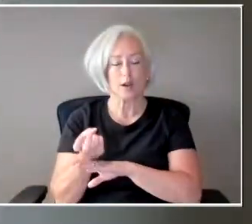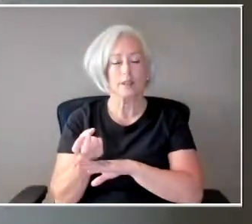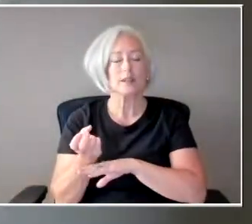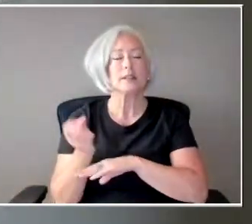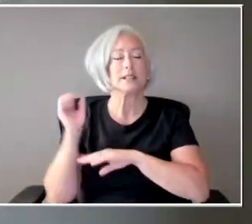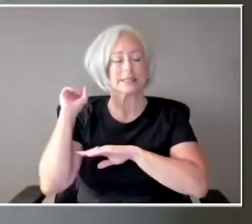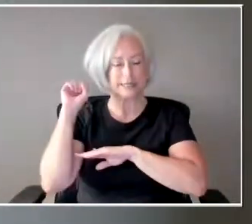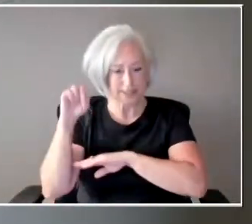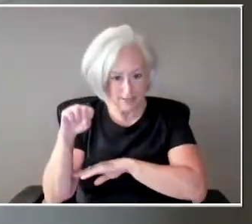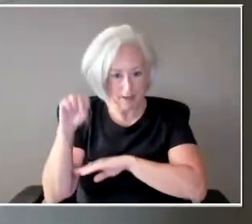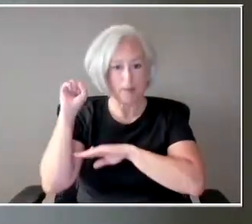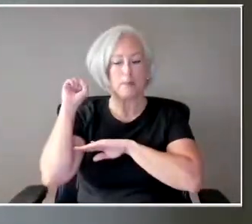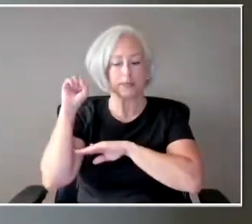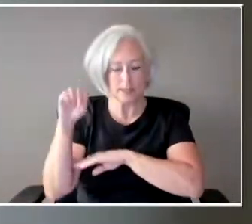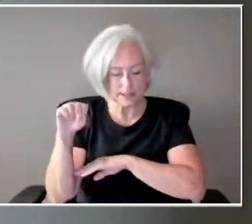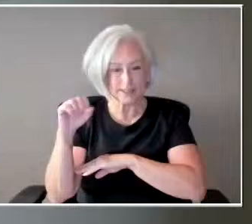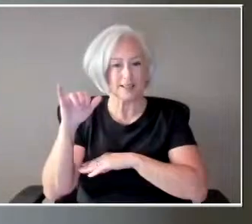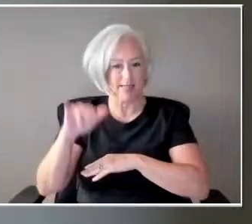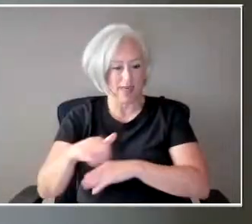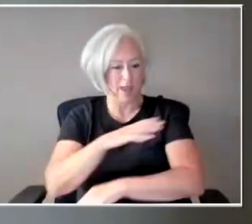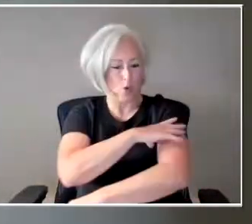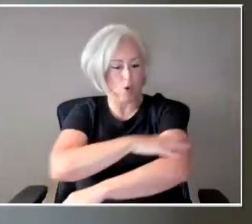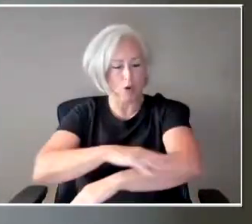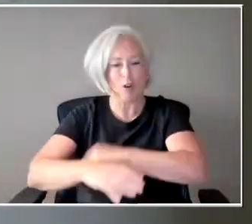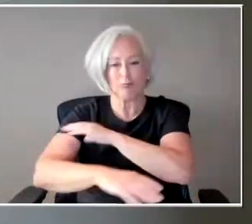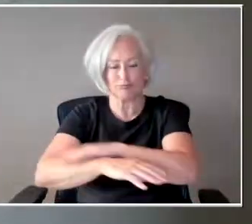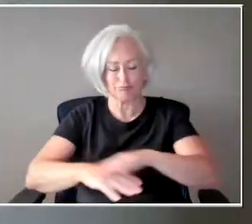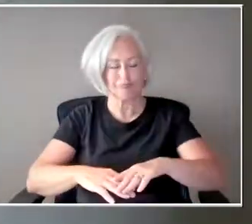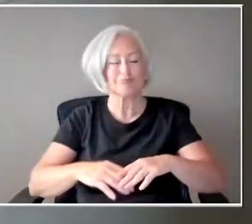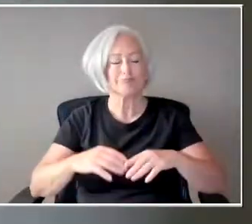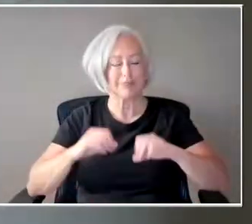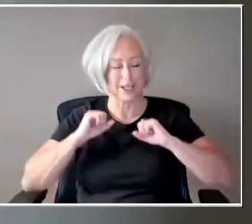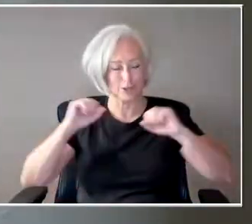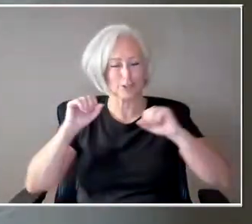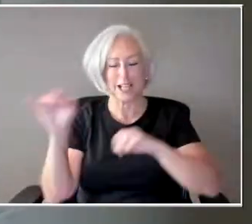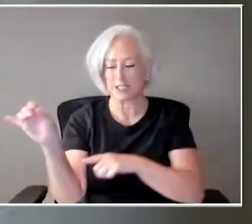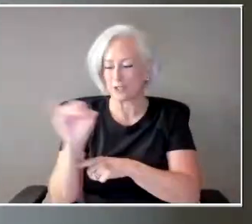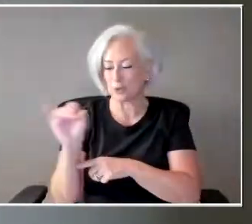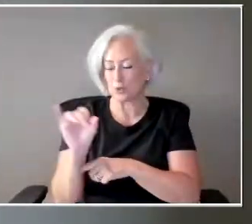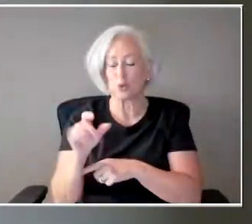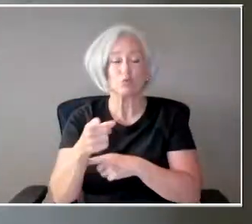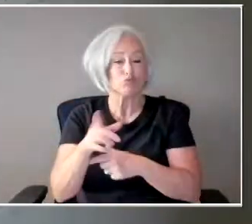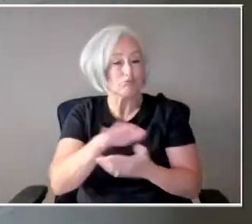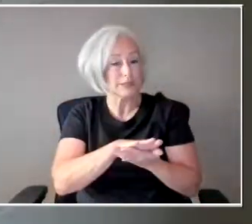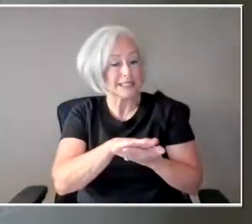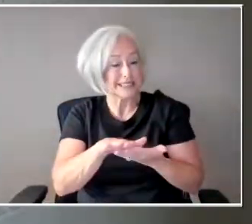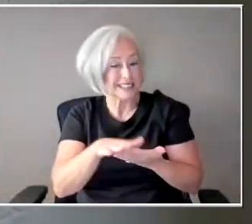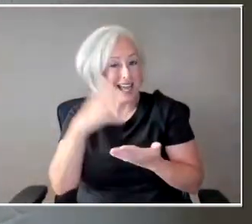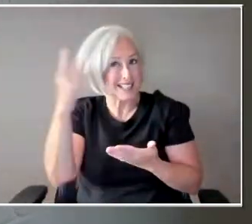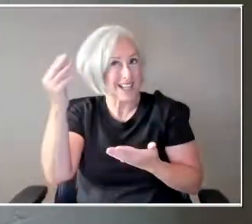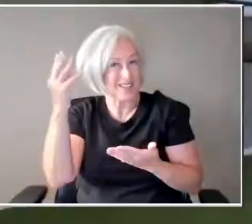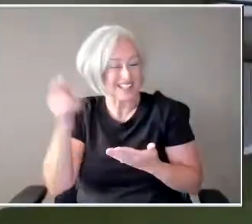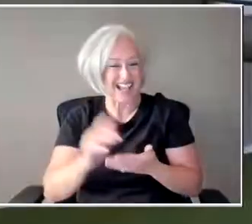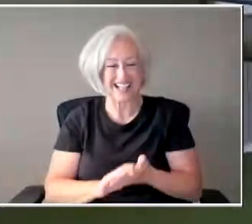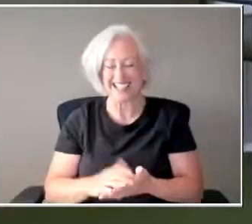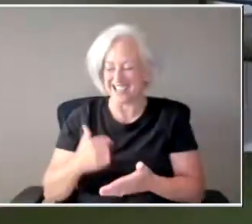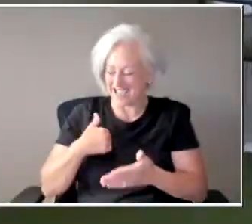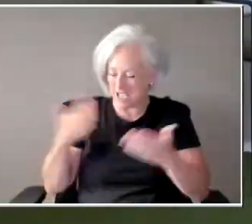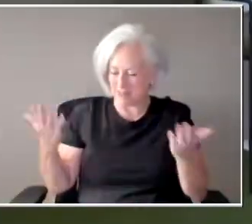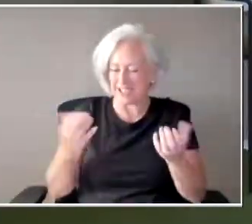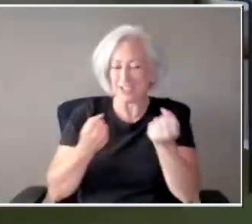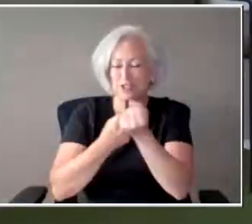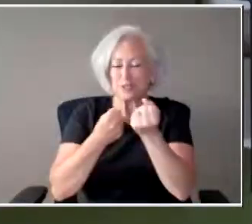exercises as well. Are you glad that I volunteered you to do this today? Yeah, this will be good. Okay, and good. It's nice out, so that's even better. Perfect. I'll be here to cheer you on. Make sure you're doing it